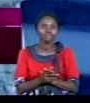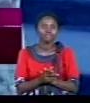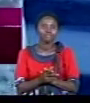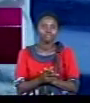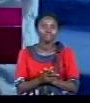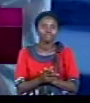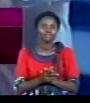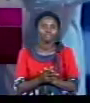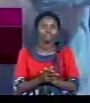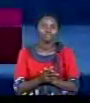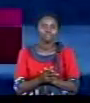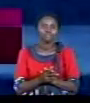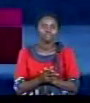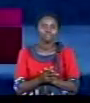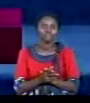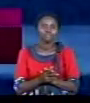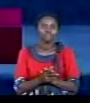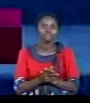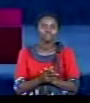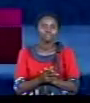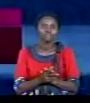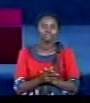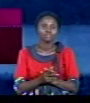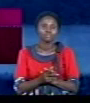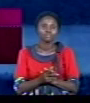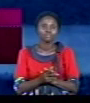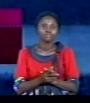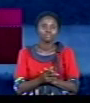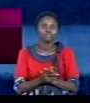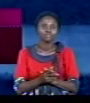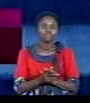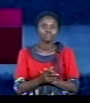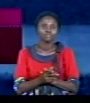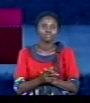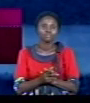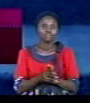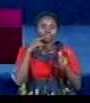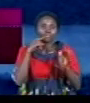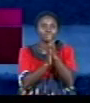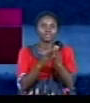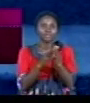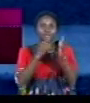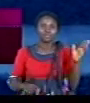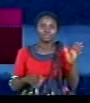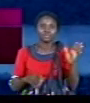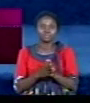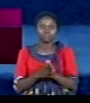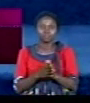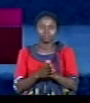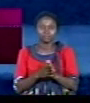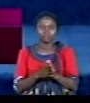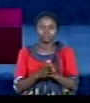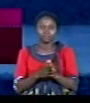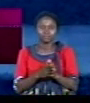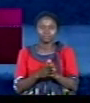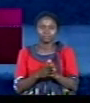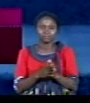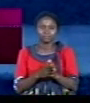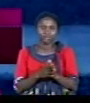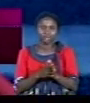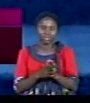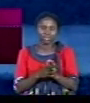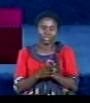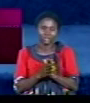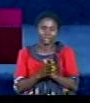is not. Praise the Lord. My name is Ihechi Favor Sodiari Cooking. I'm from Elimutu District,